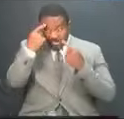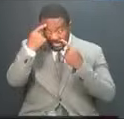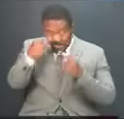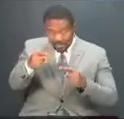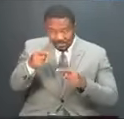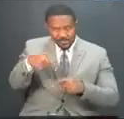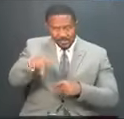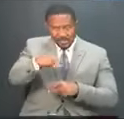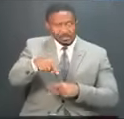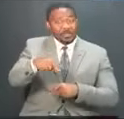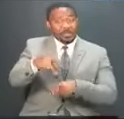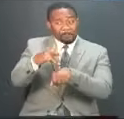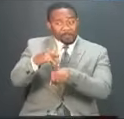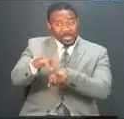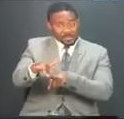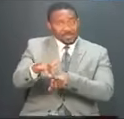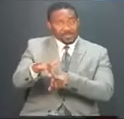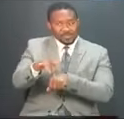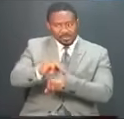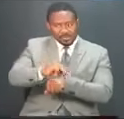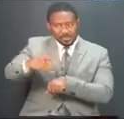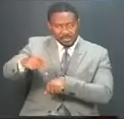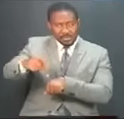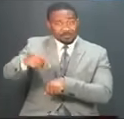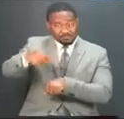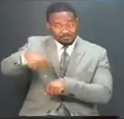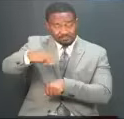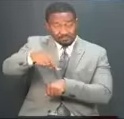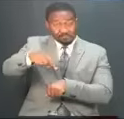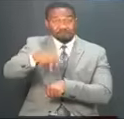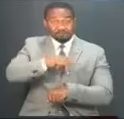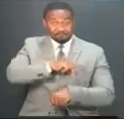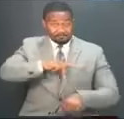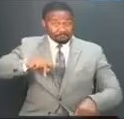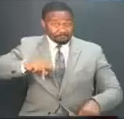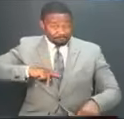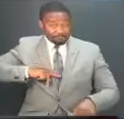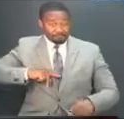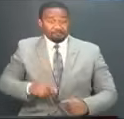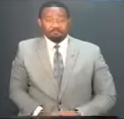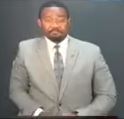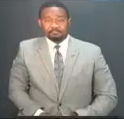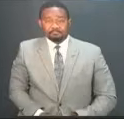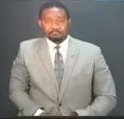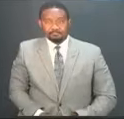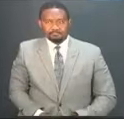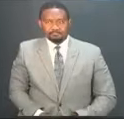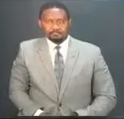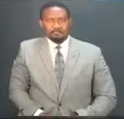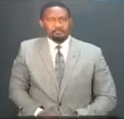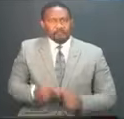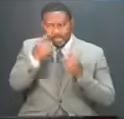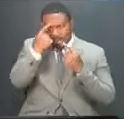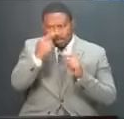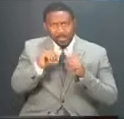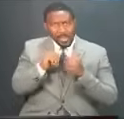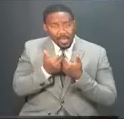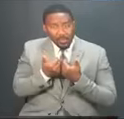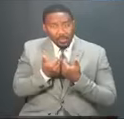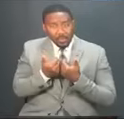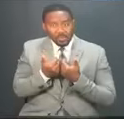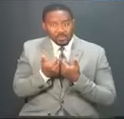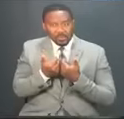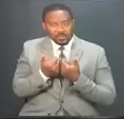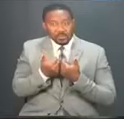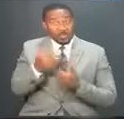a vacancy in the membership of Parliament, occasioned by the order of the